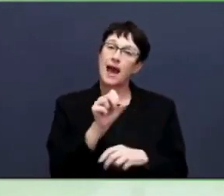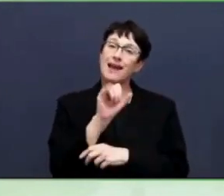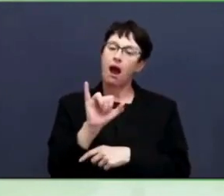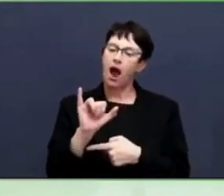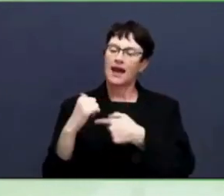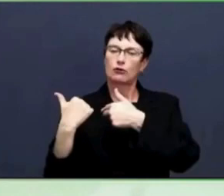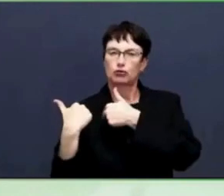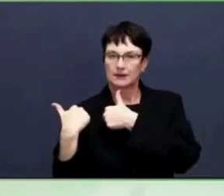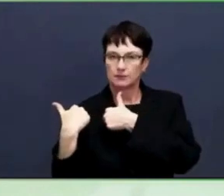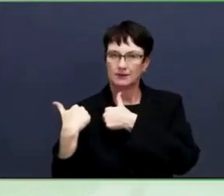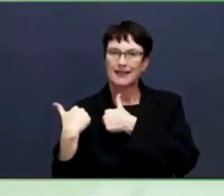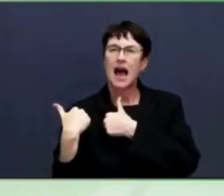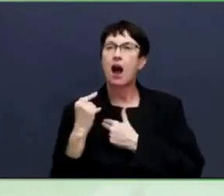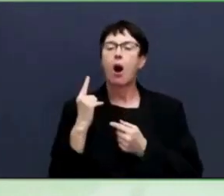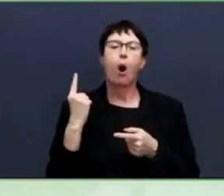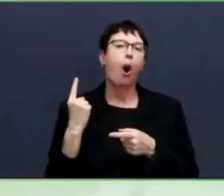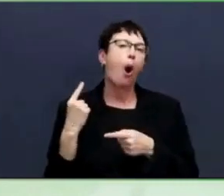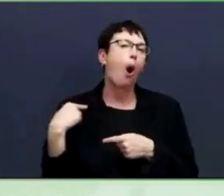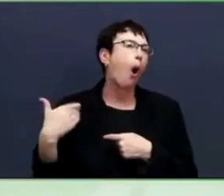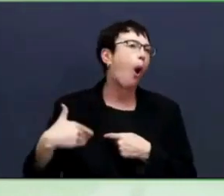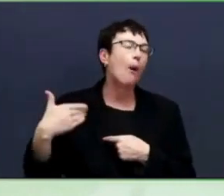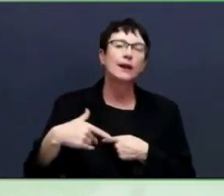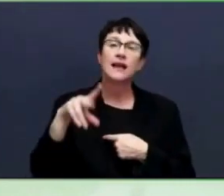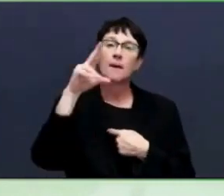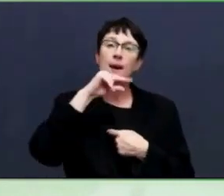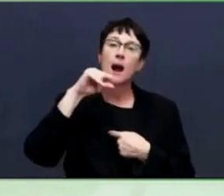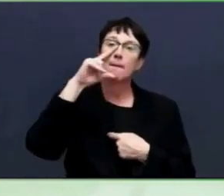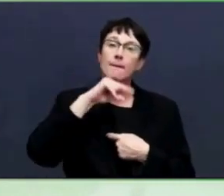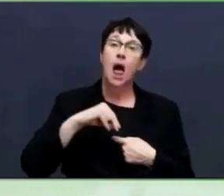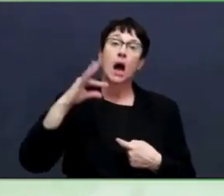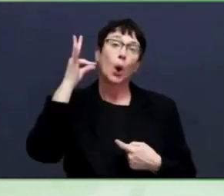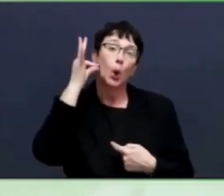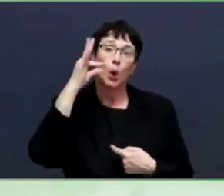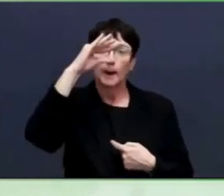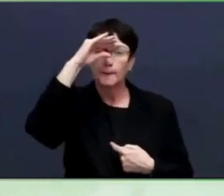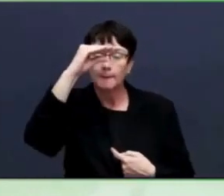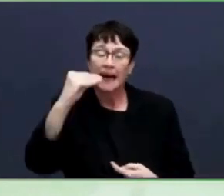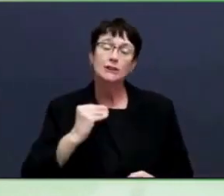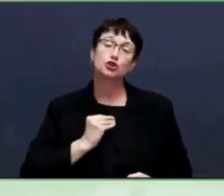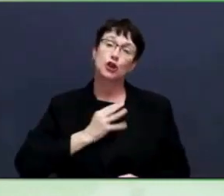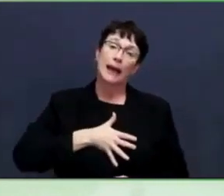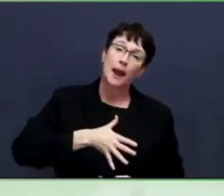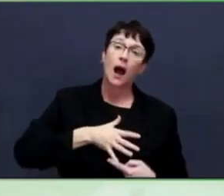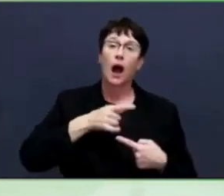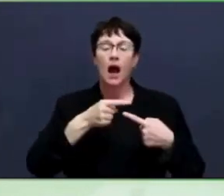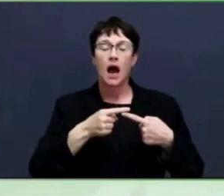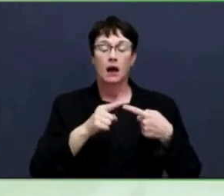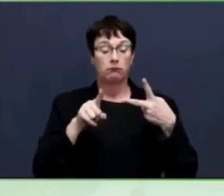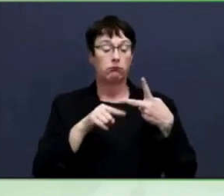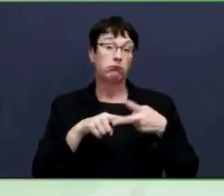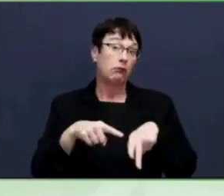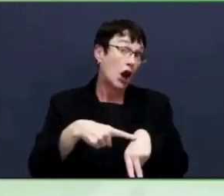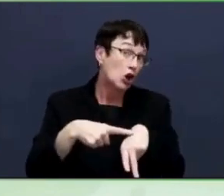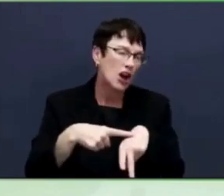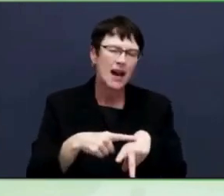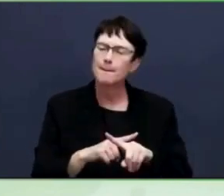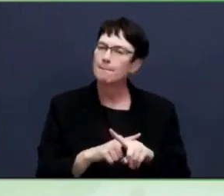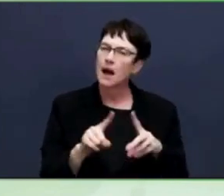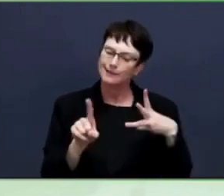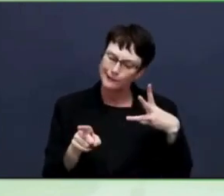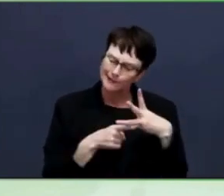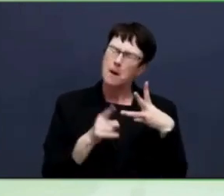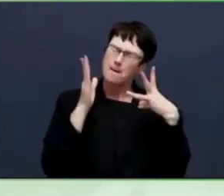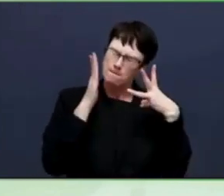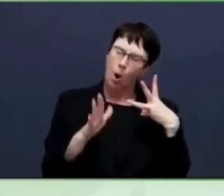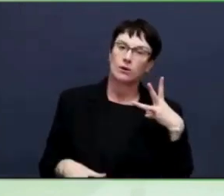disability? Just say it. And of course, the third thing is, or second, where am I? I would like the